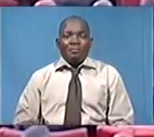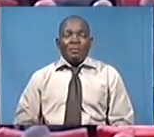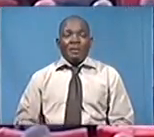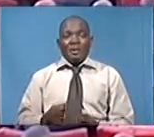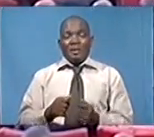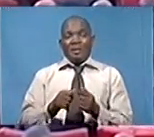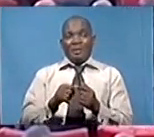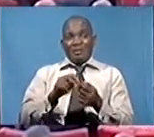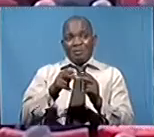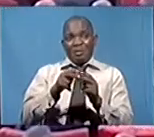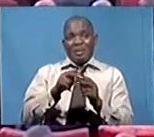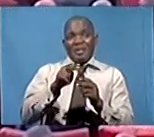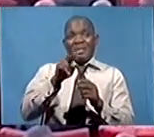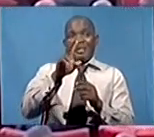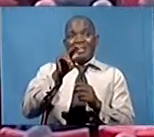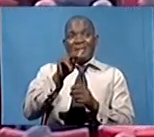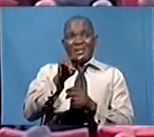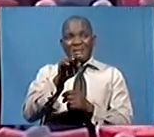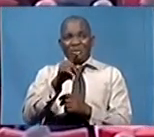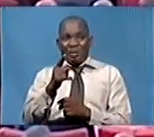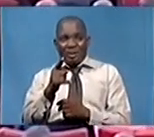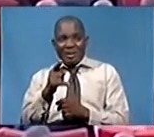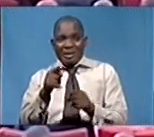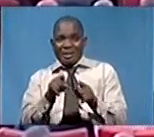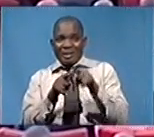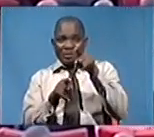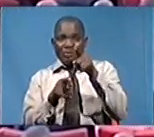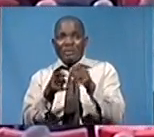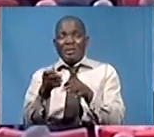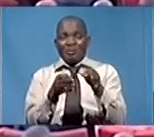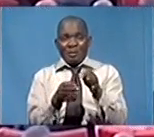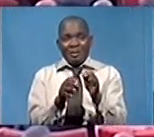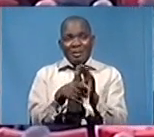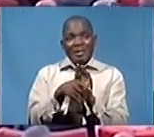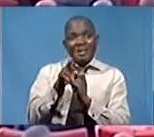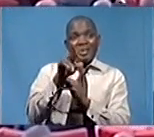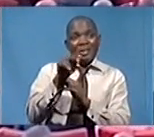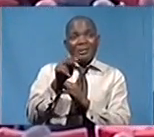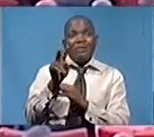31, if it's to stand the way you have put it, and then 32